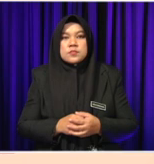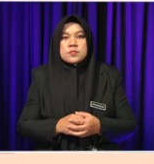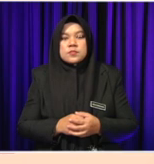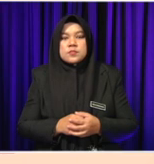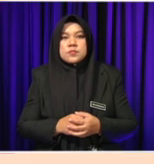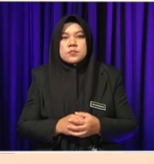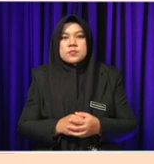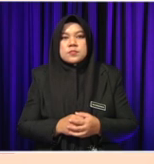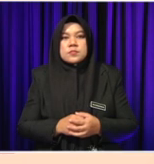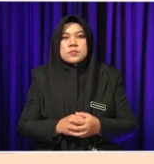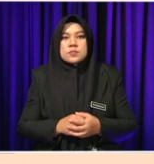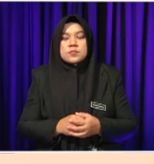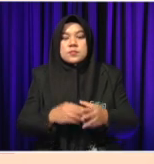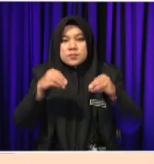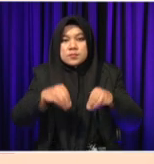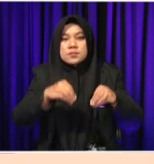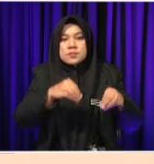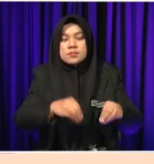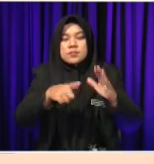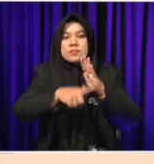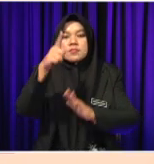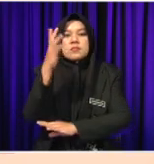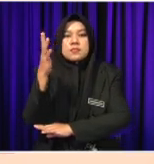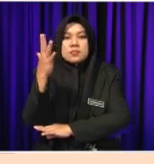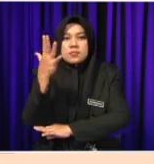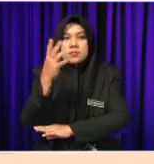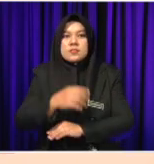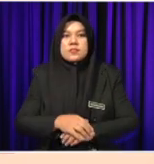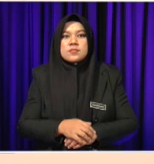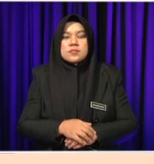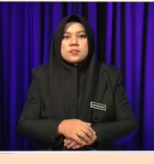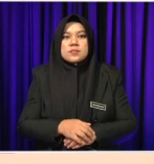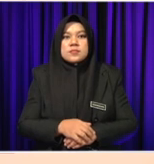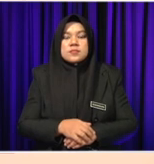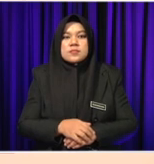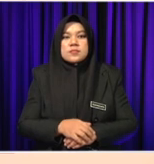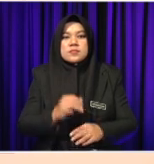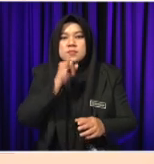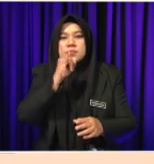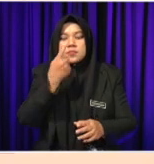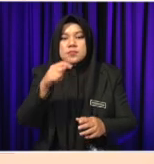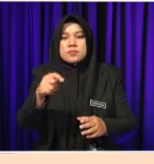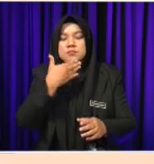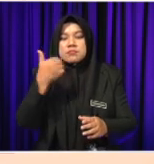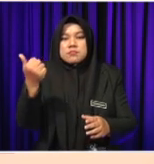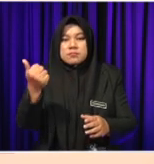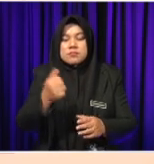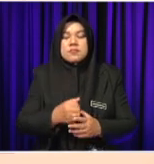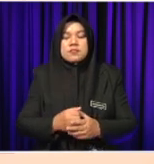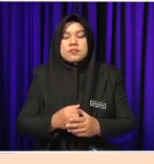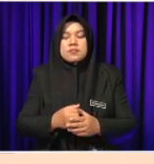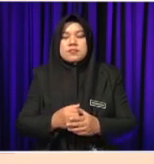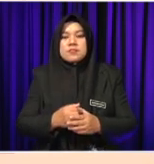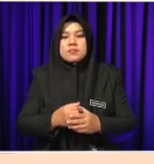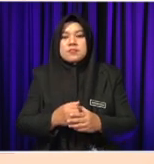trees. Plant more trees. Exactly. Yeah. Planting more trees is the best proactive action. Wow. Good